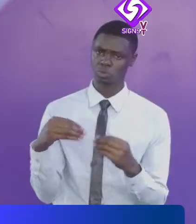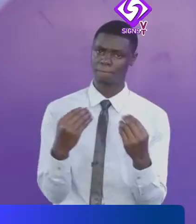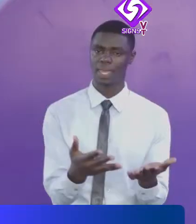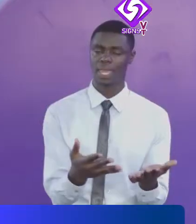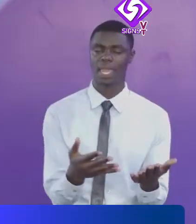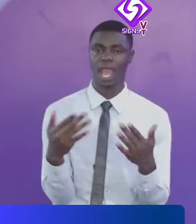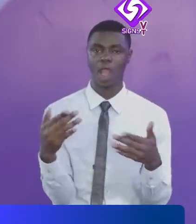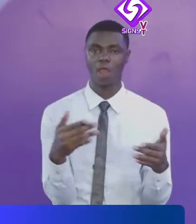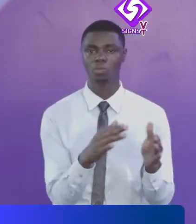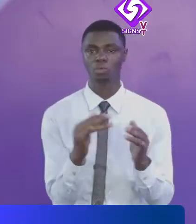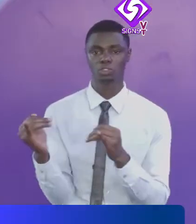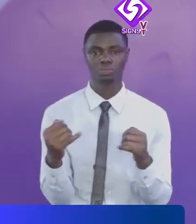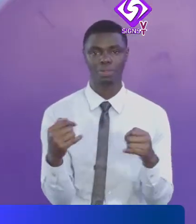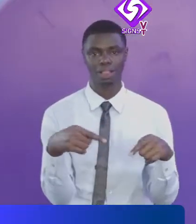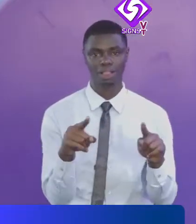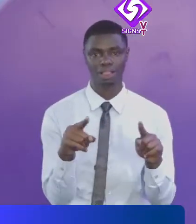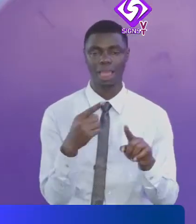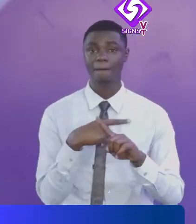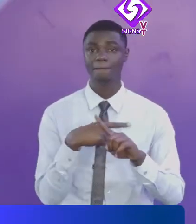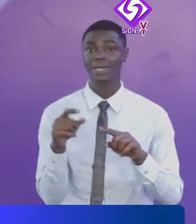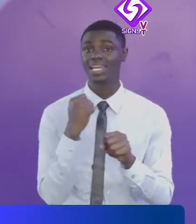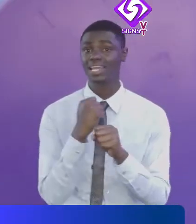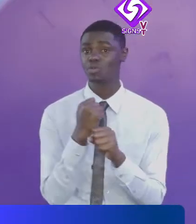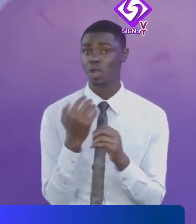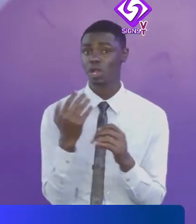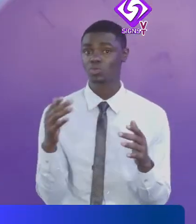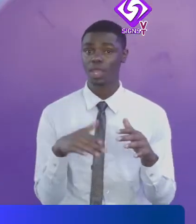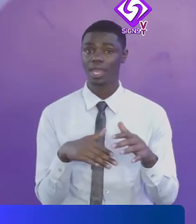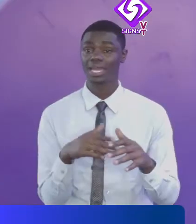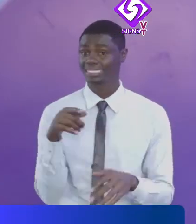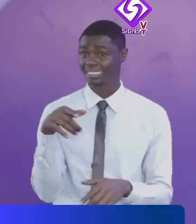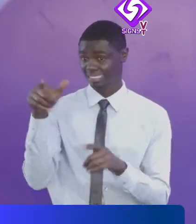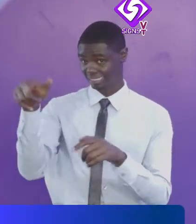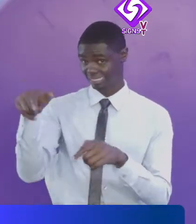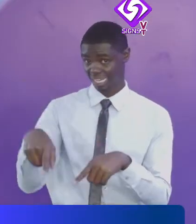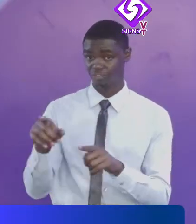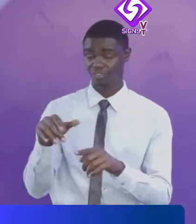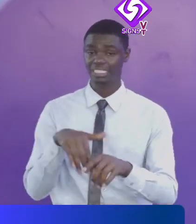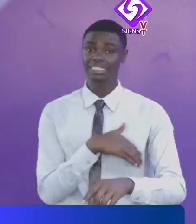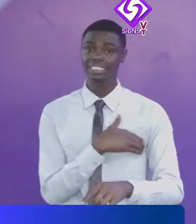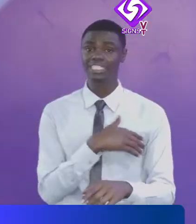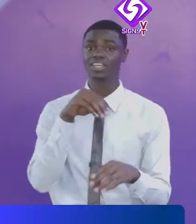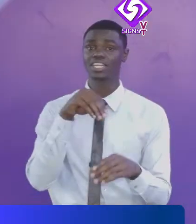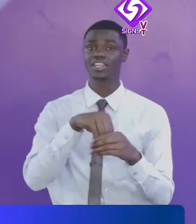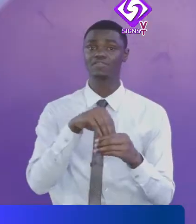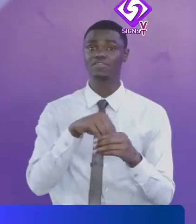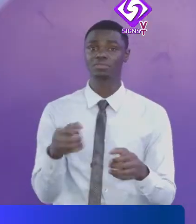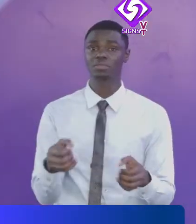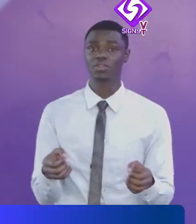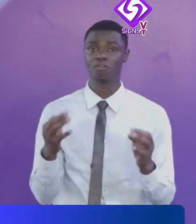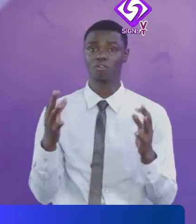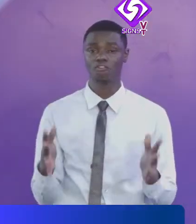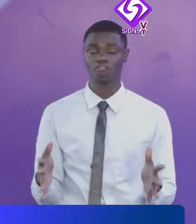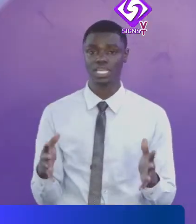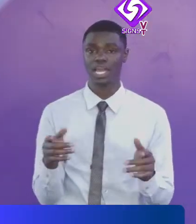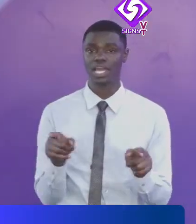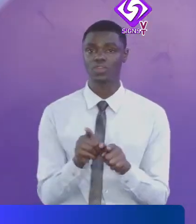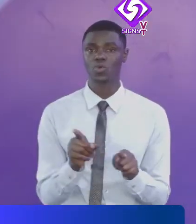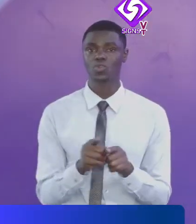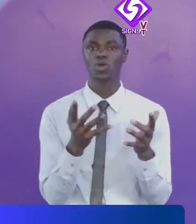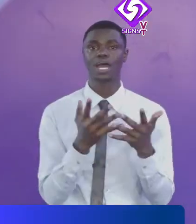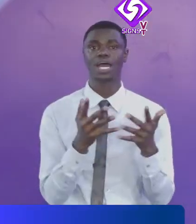an opportunity to introduce himself. But he works in he is the Chief Investment Officer and Asset